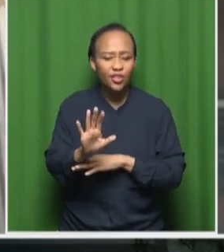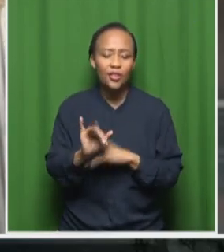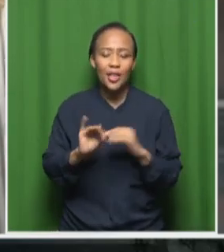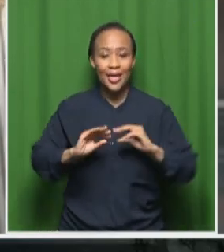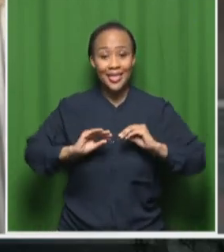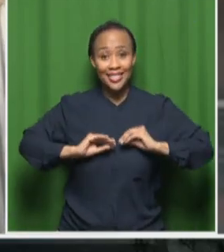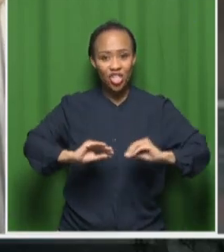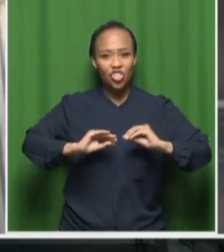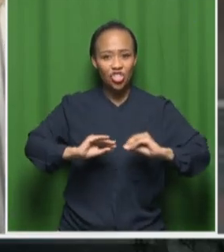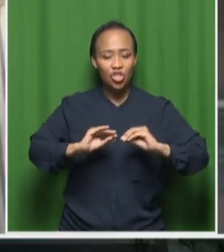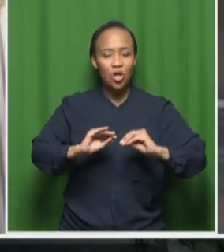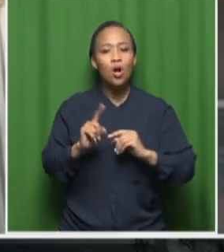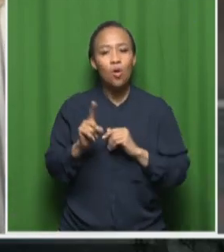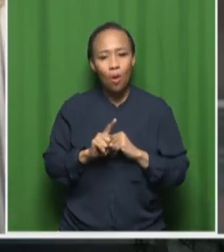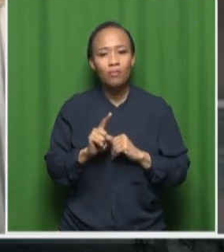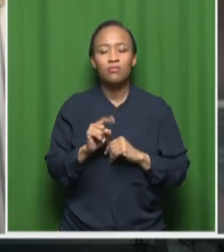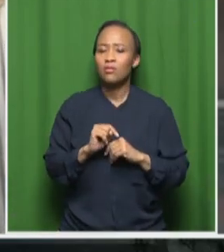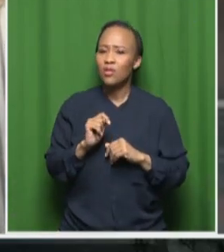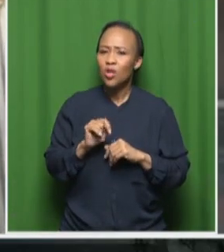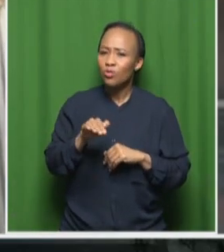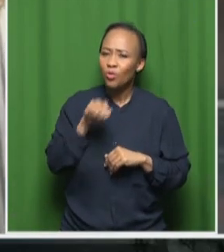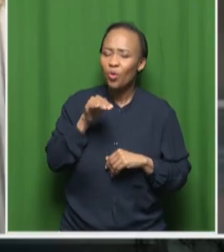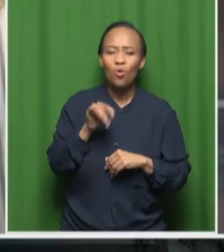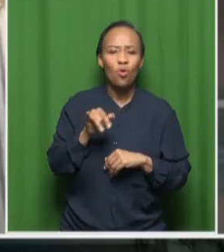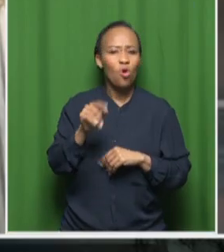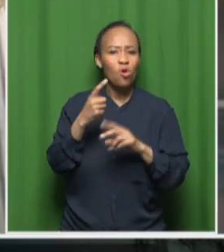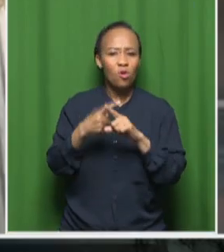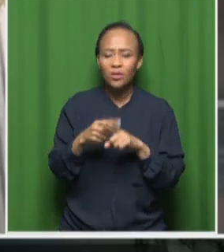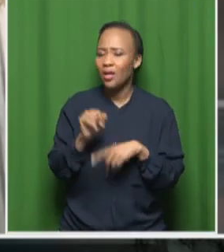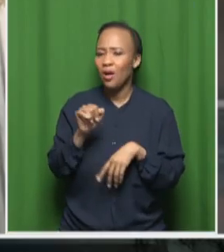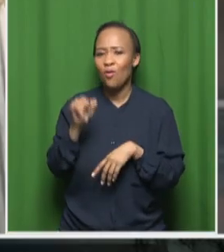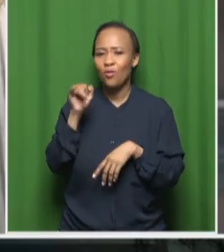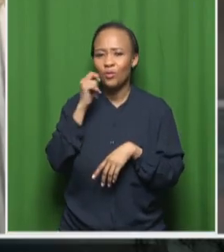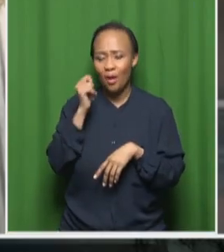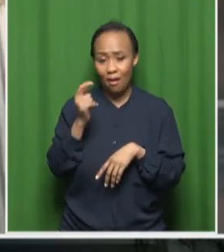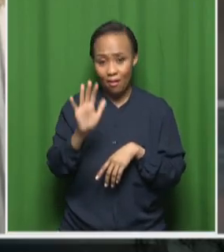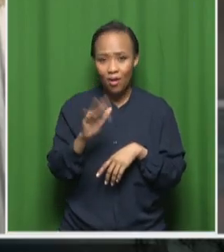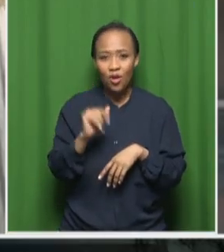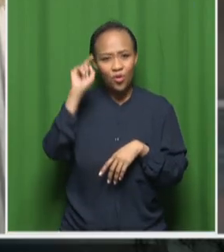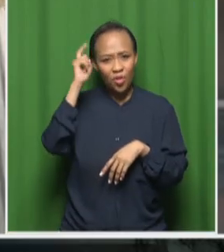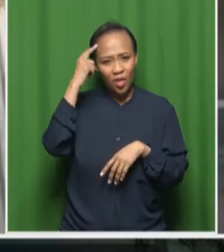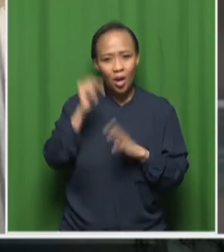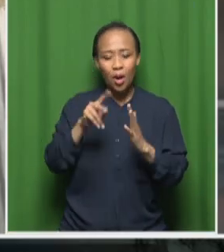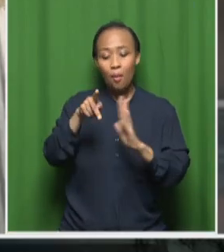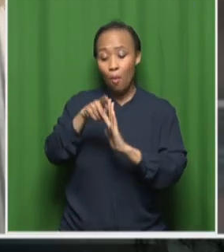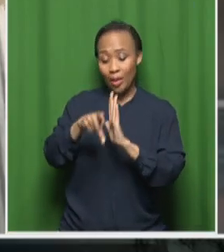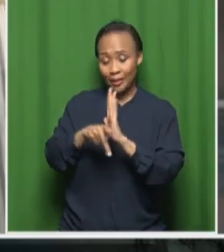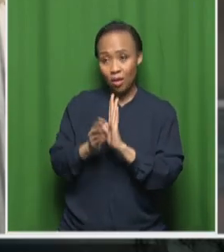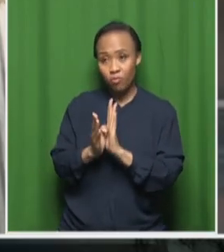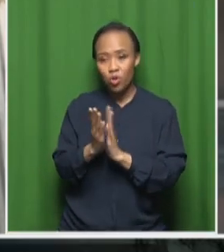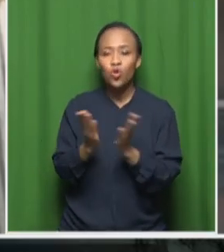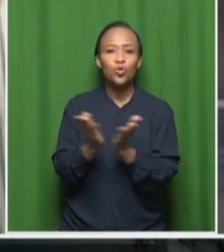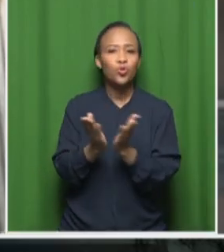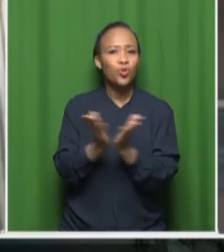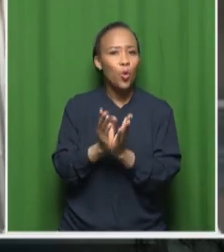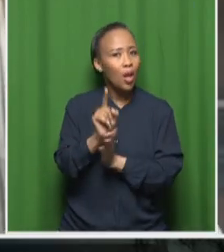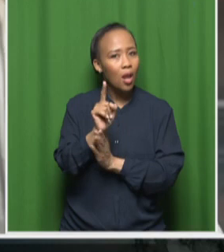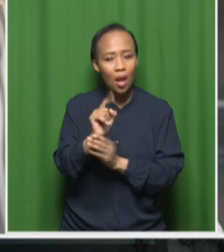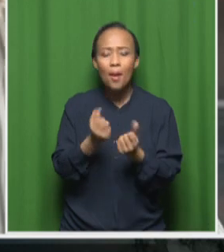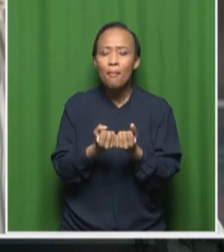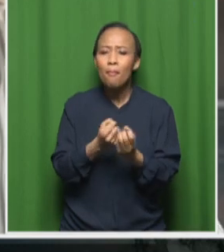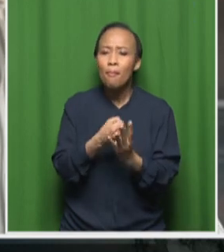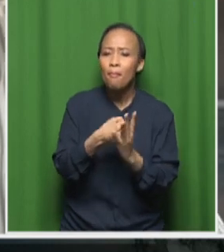an indigenous language. So do you think that the current language policies in South African schools adequately address the needs of